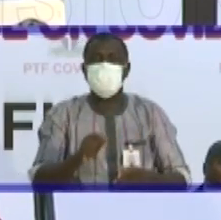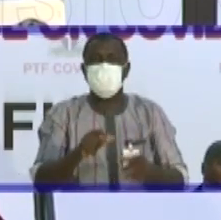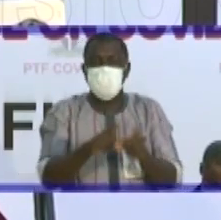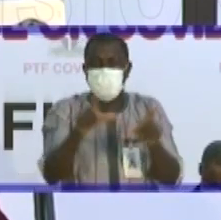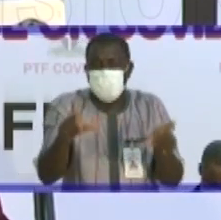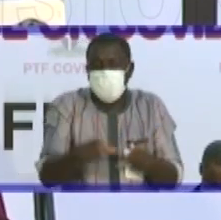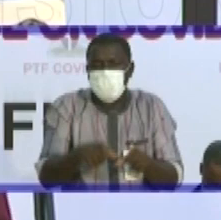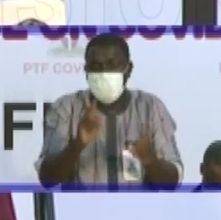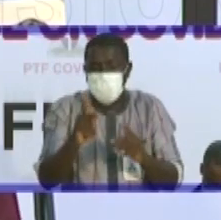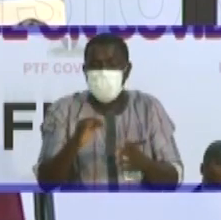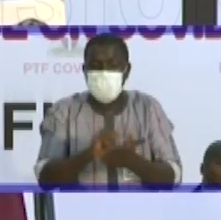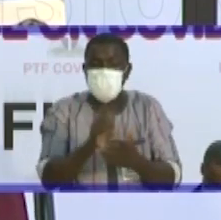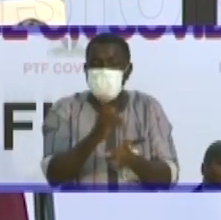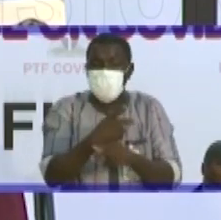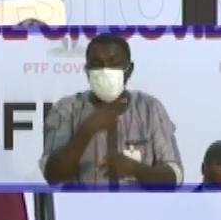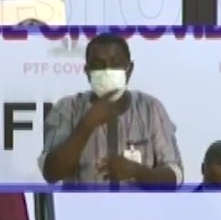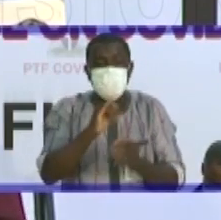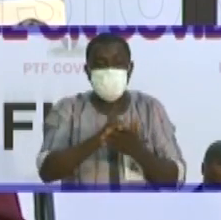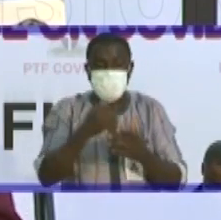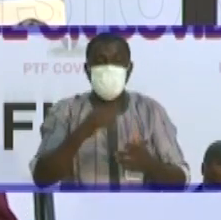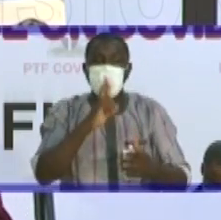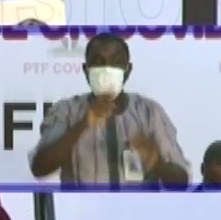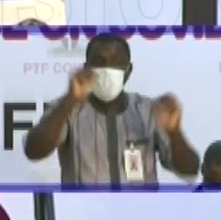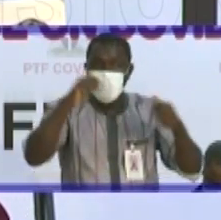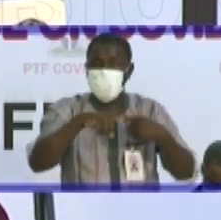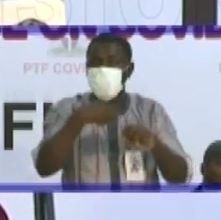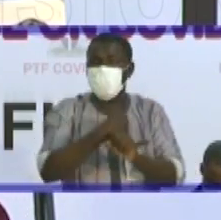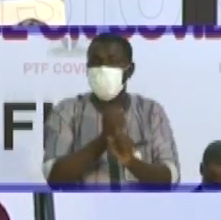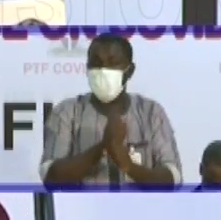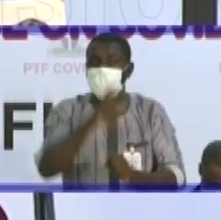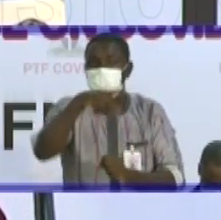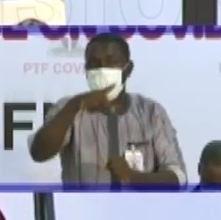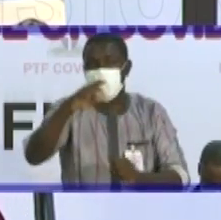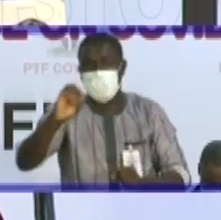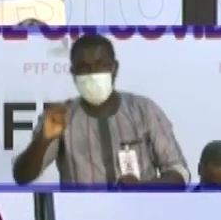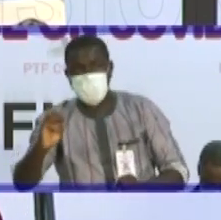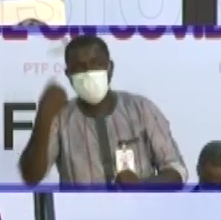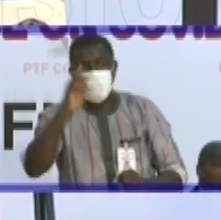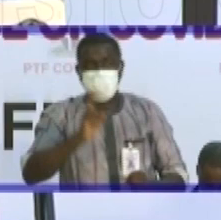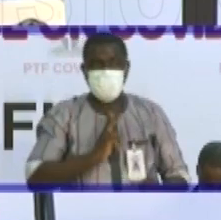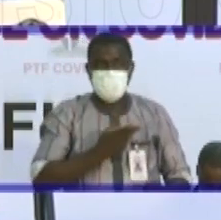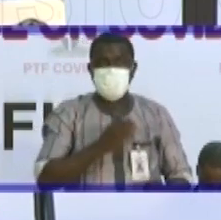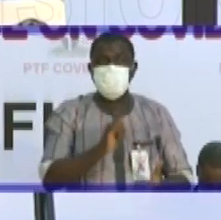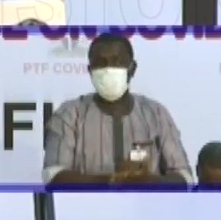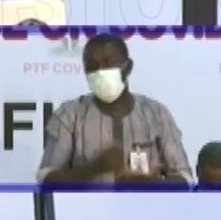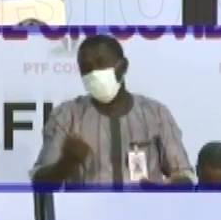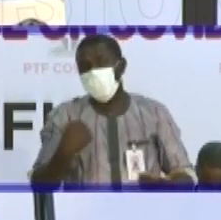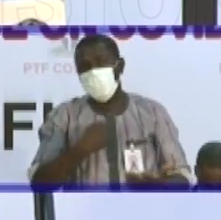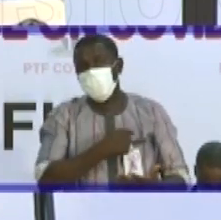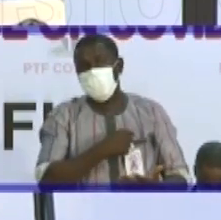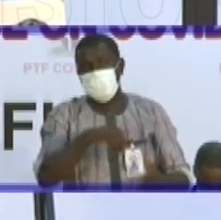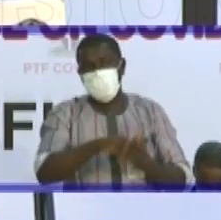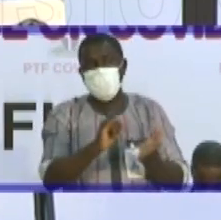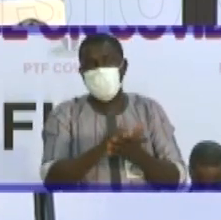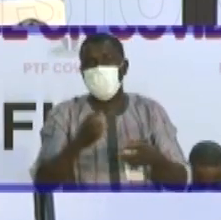up to say that they're able to make PPE for us, which will gladden our hearts very well because we shall, with that way,